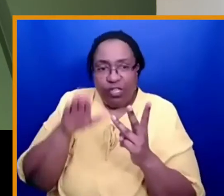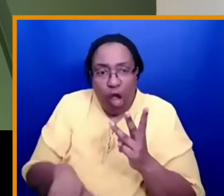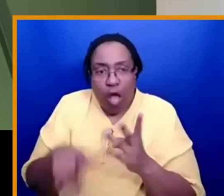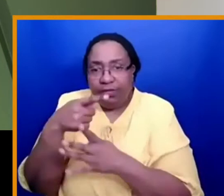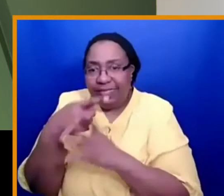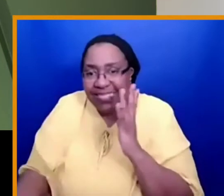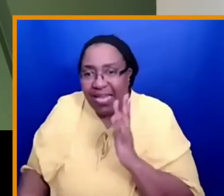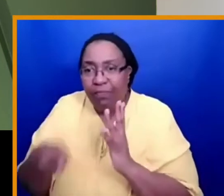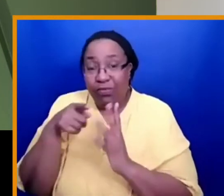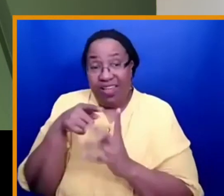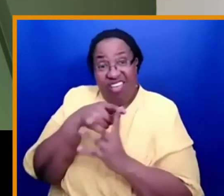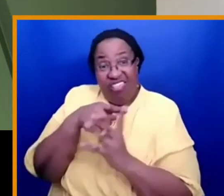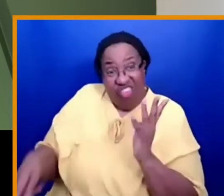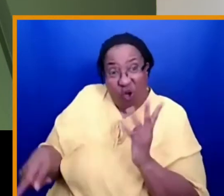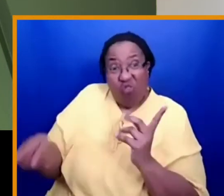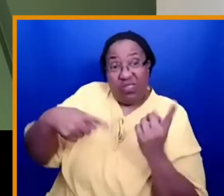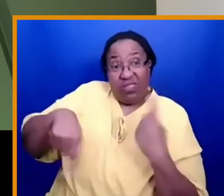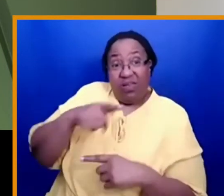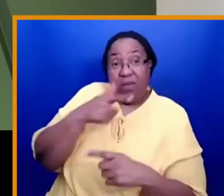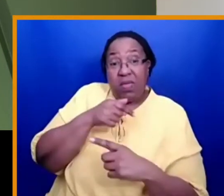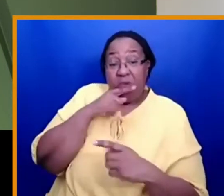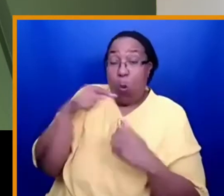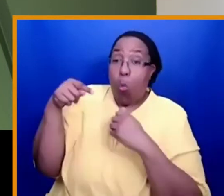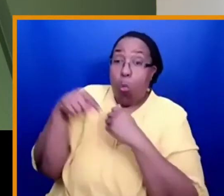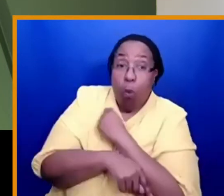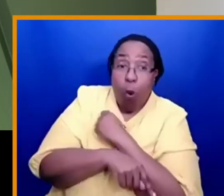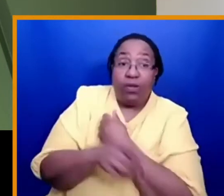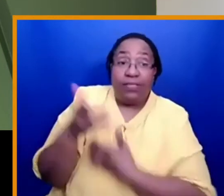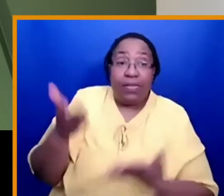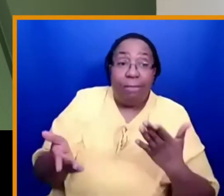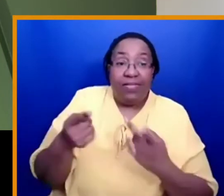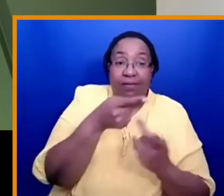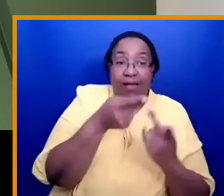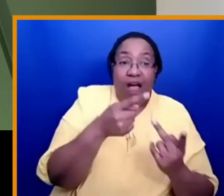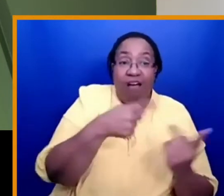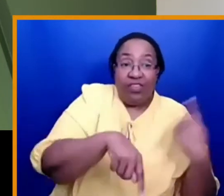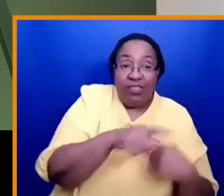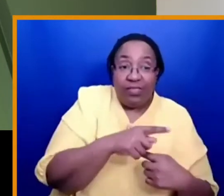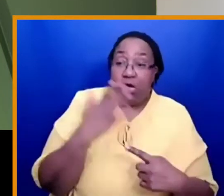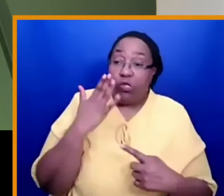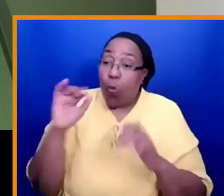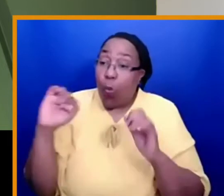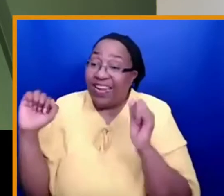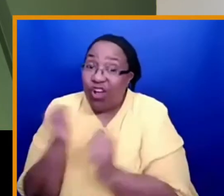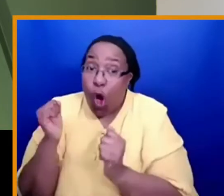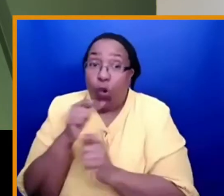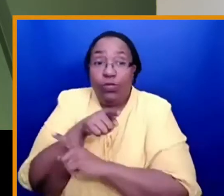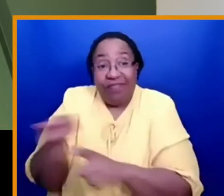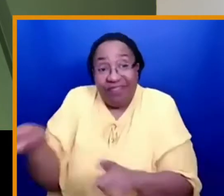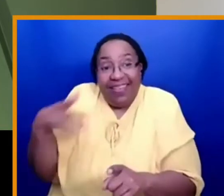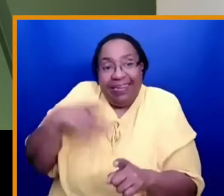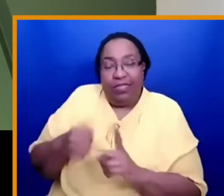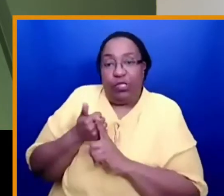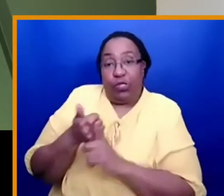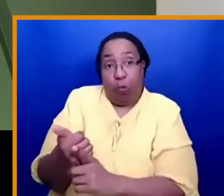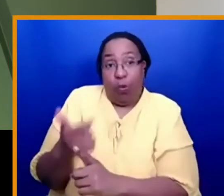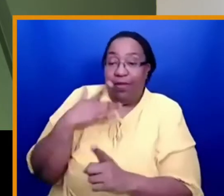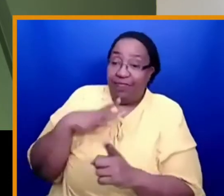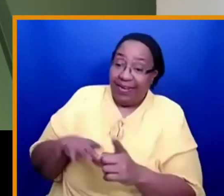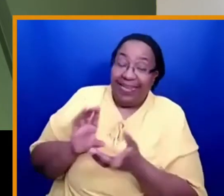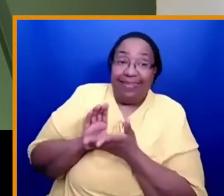are among the poorest in society and need the extra support when it is very cold. It's therefore a good thing that this motion now is increasing